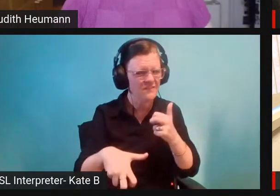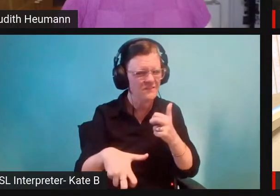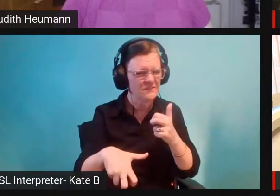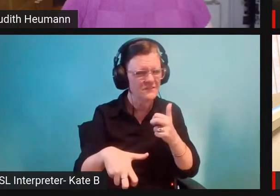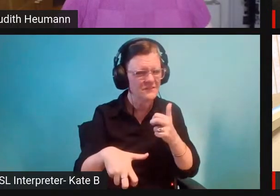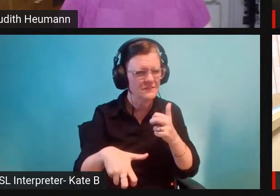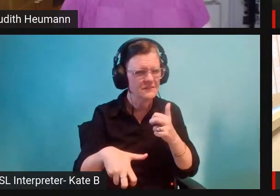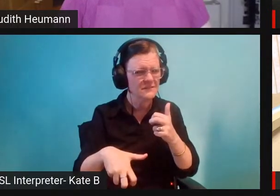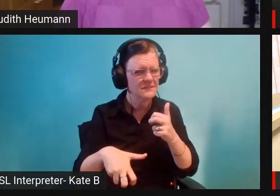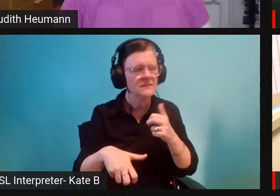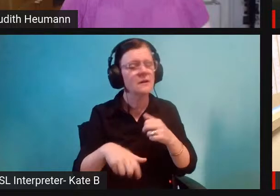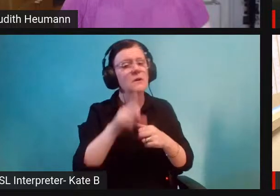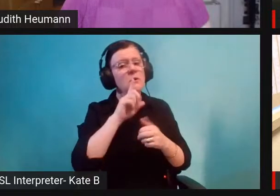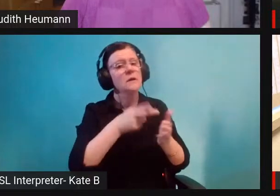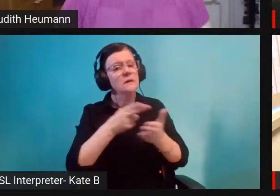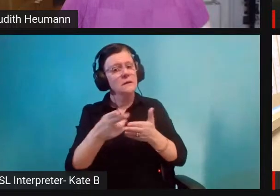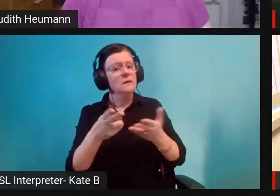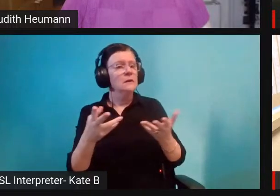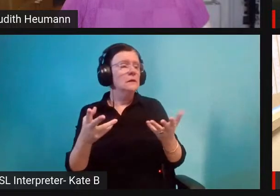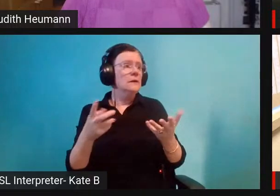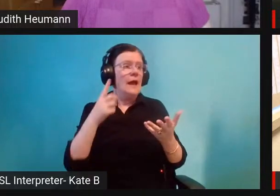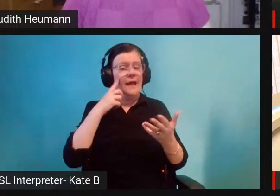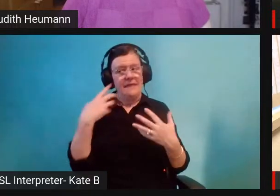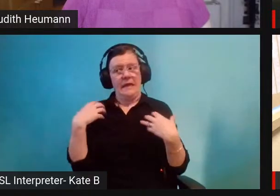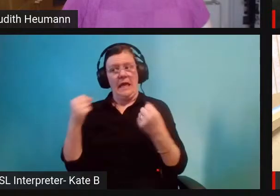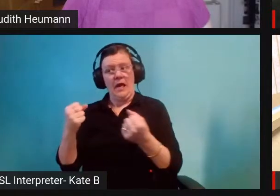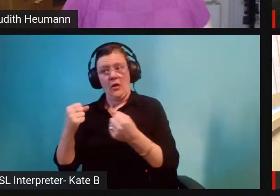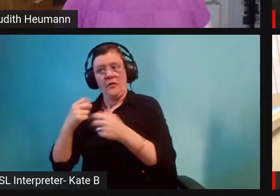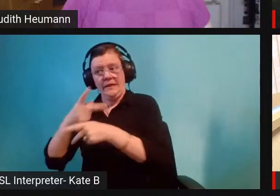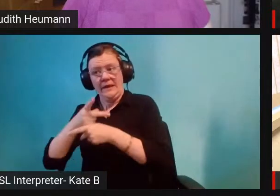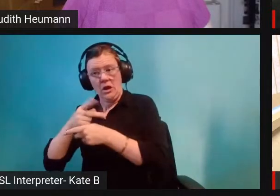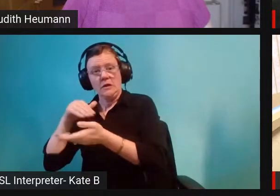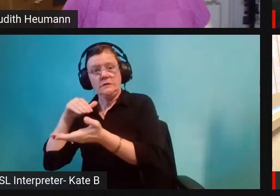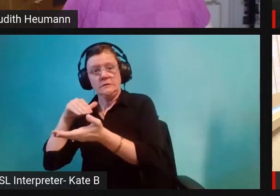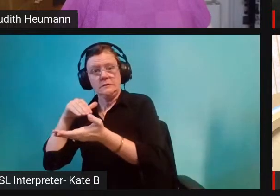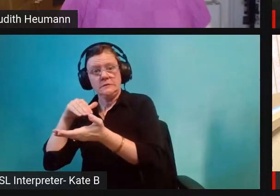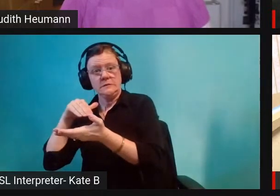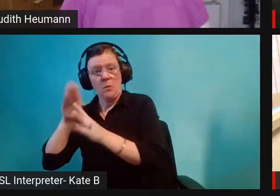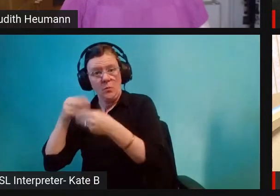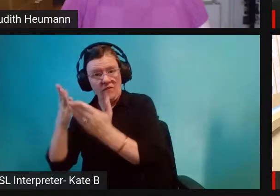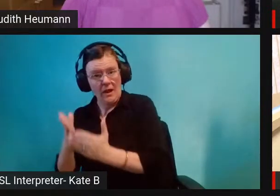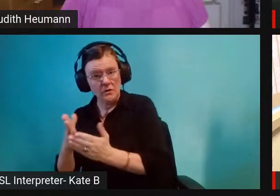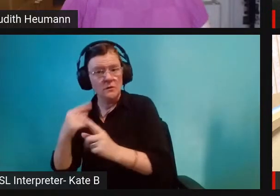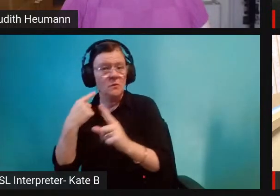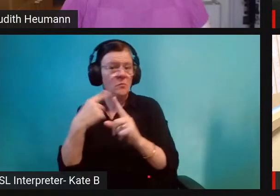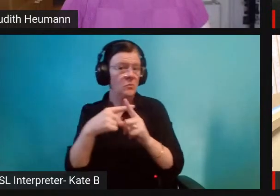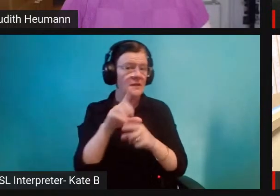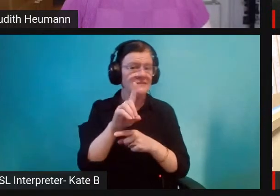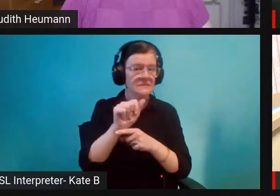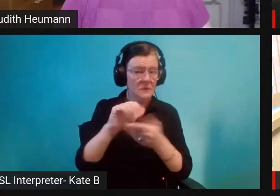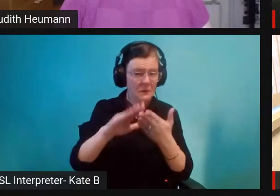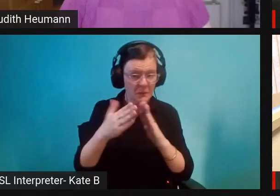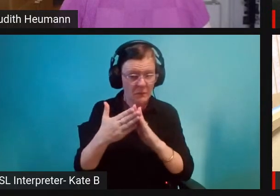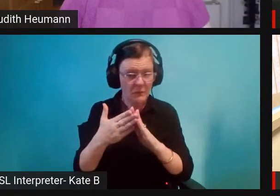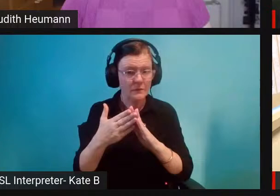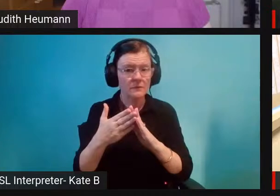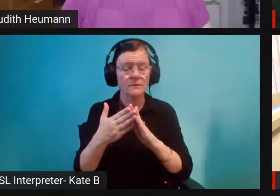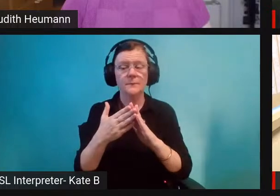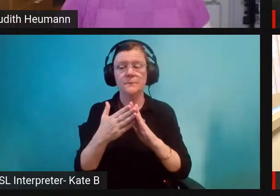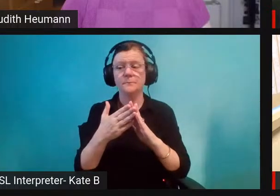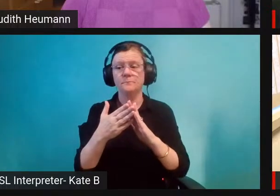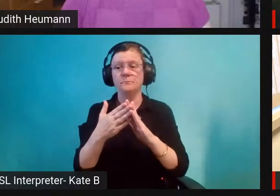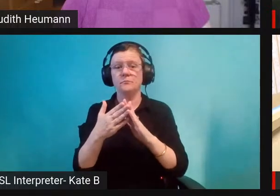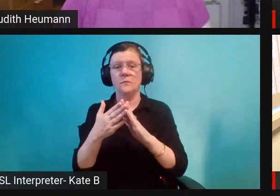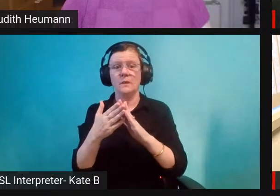discussion between various healthcare providers and the disability community, disabled individuals with